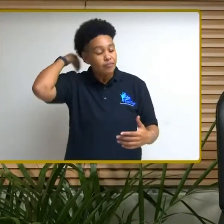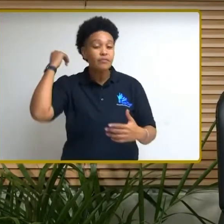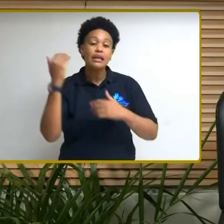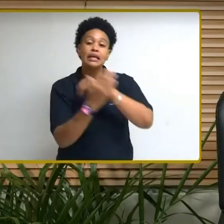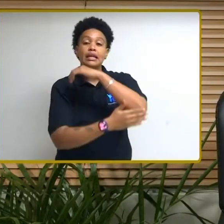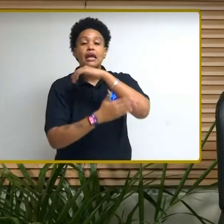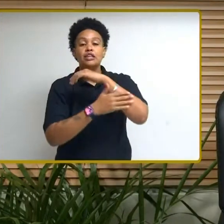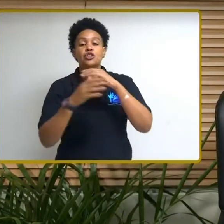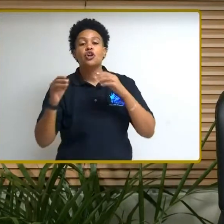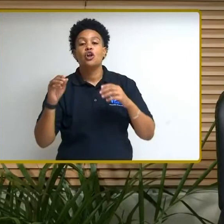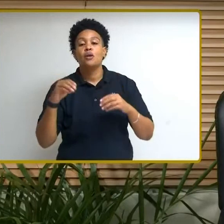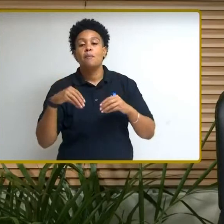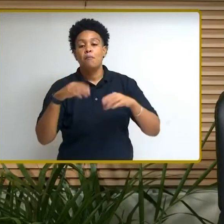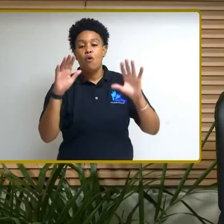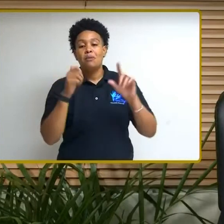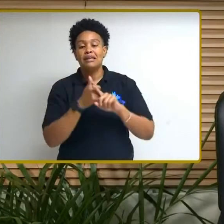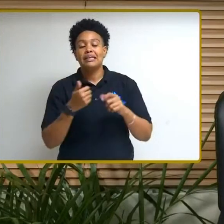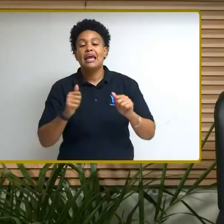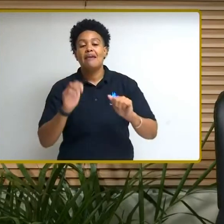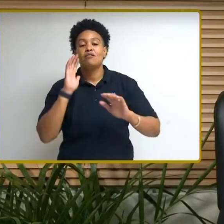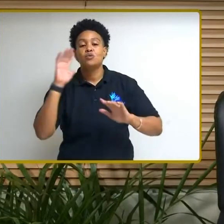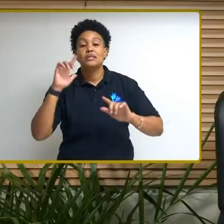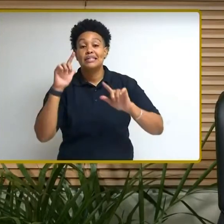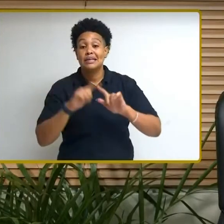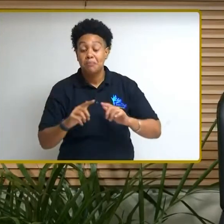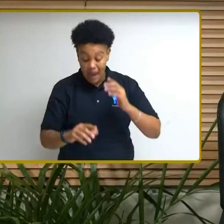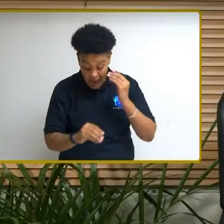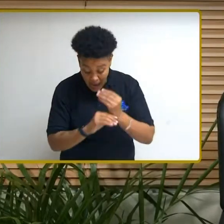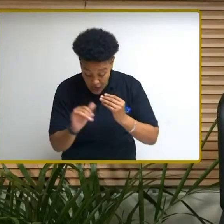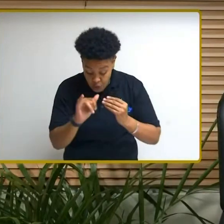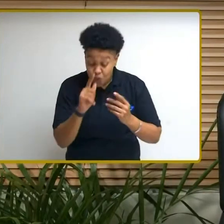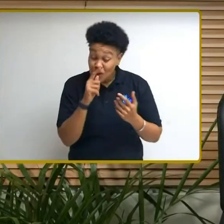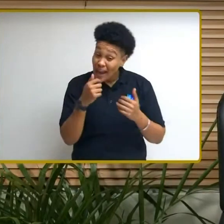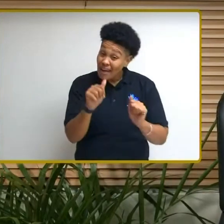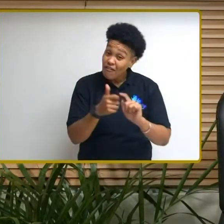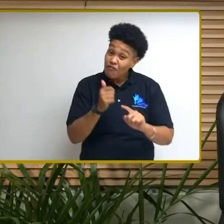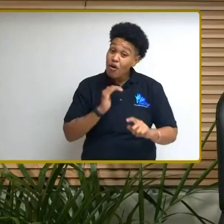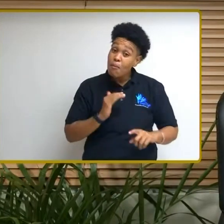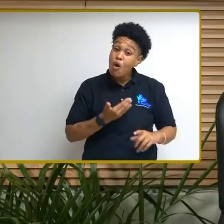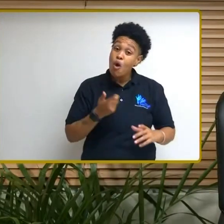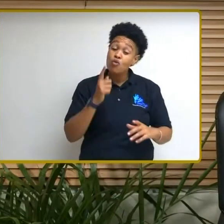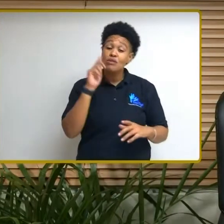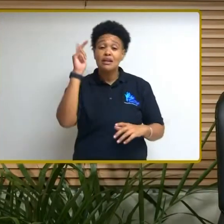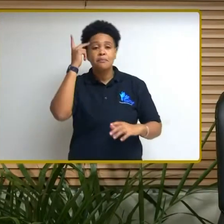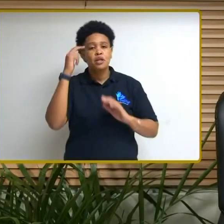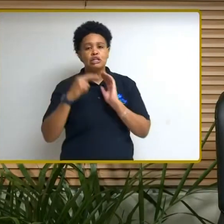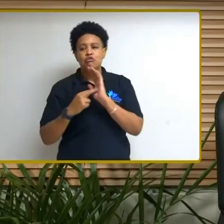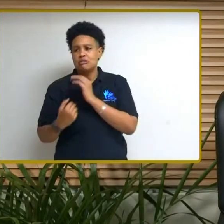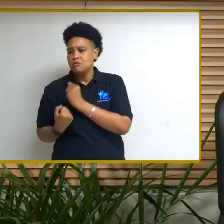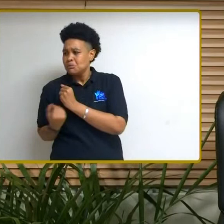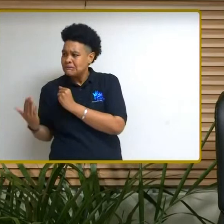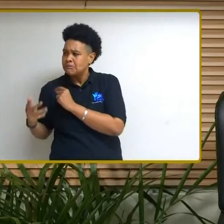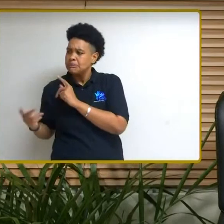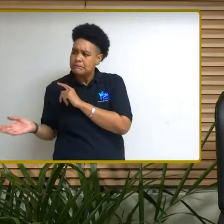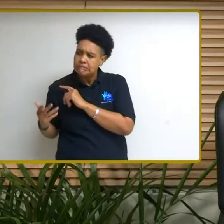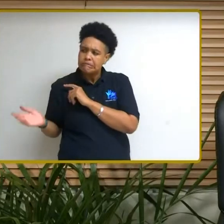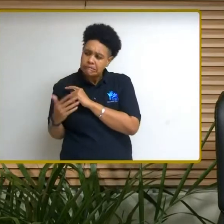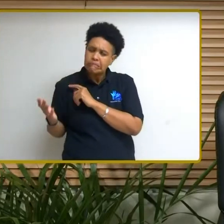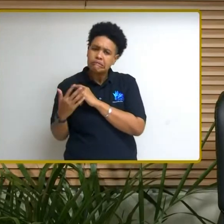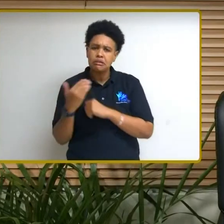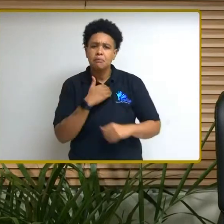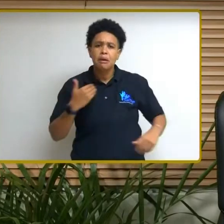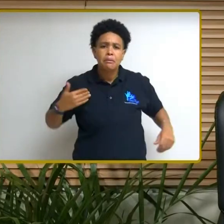national mobilization efforts will depend also on efforts from our political representatives, our members of